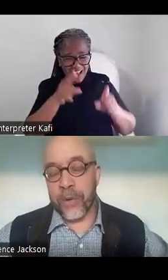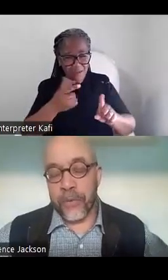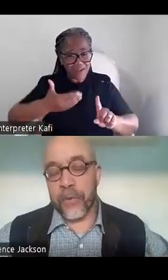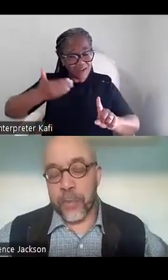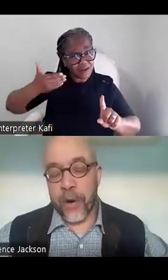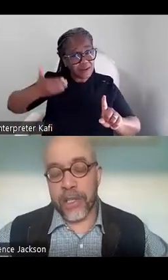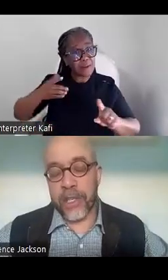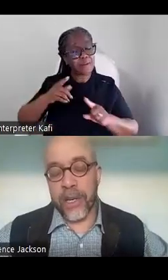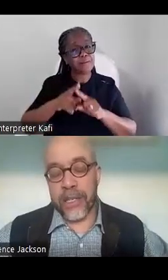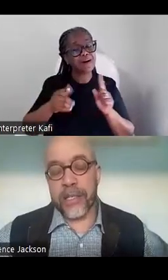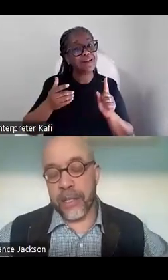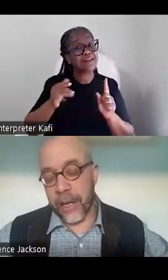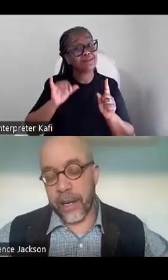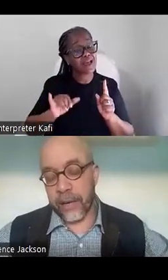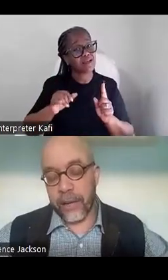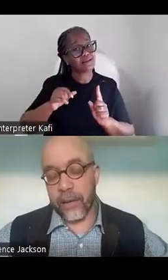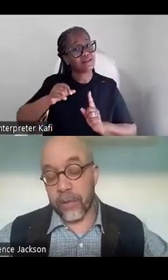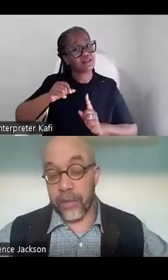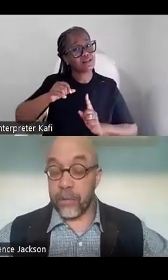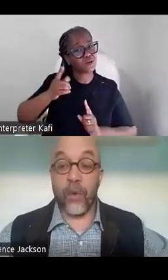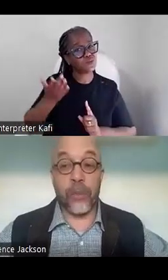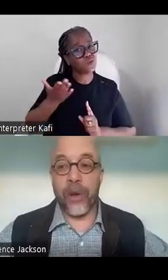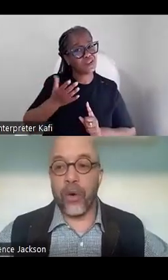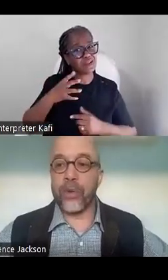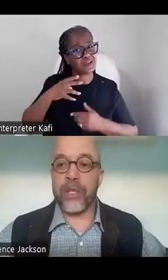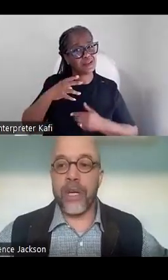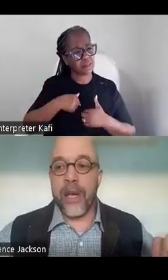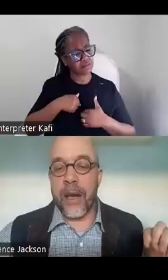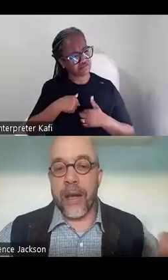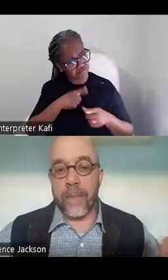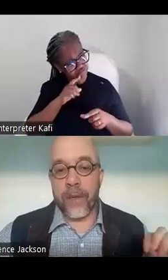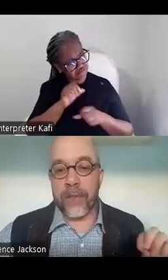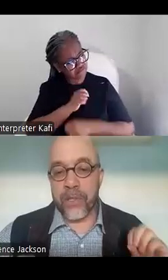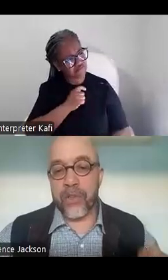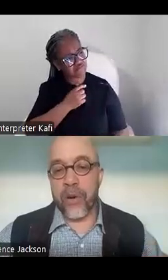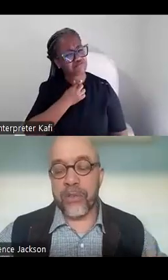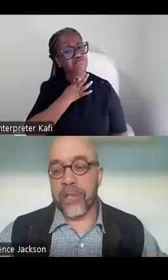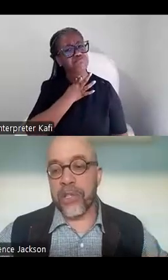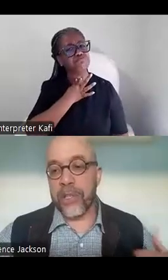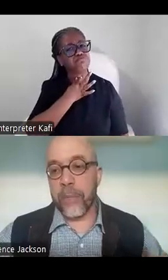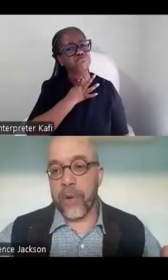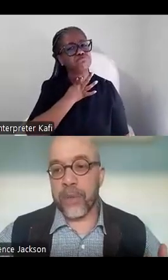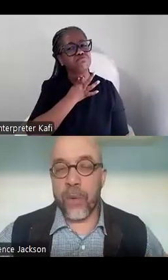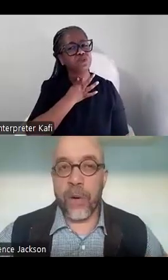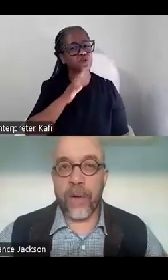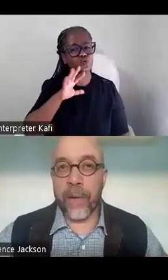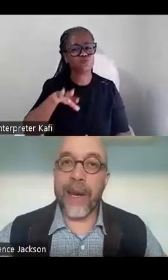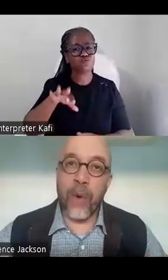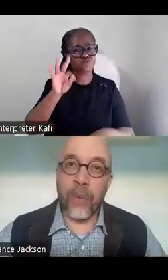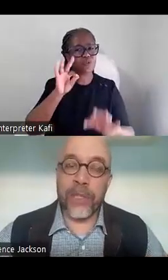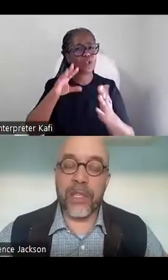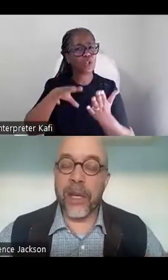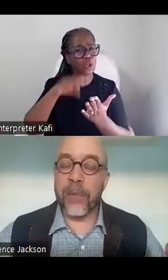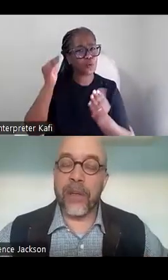it's sort of sparked a curiosity, and lo and behold, there's a strong tradition in Baltimore that I